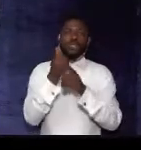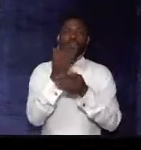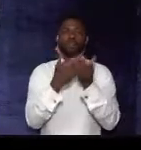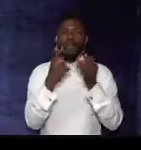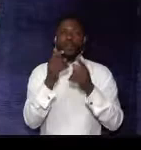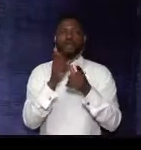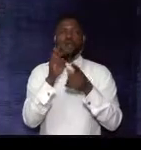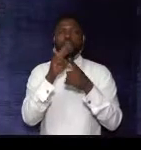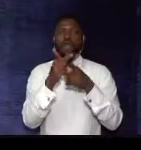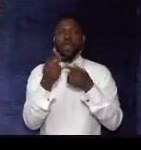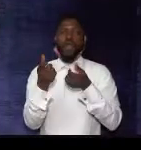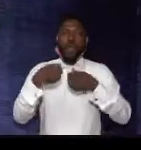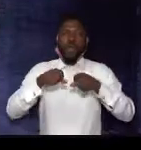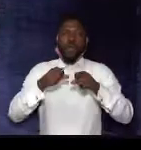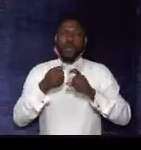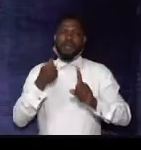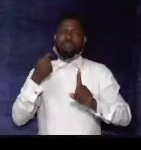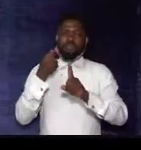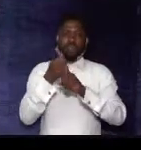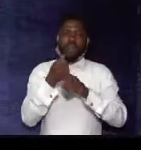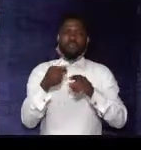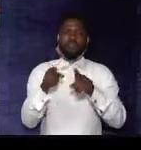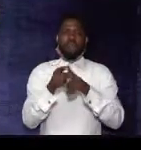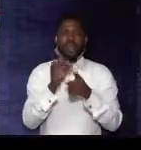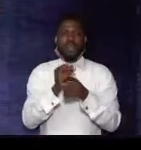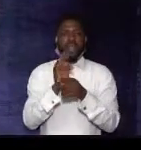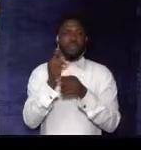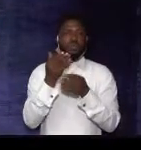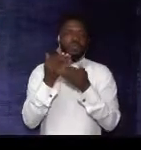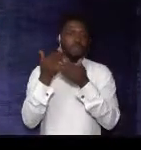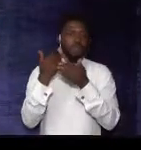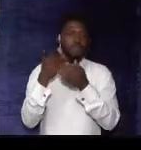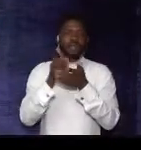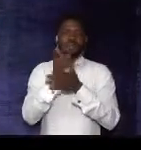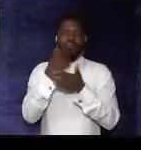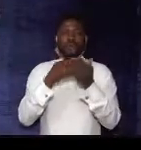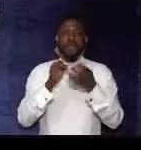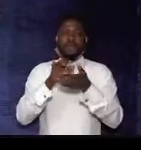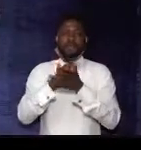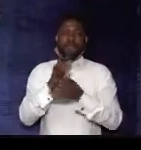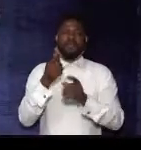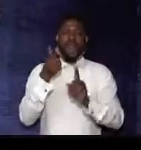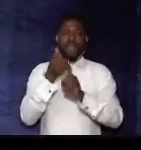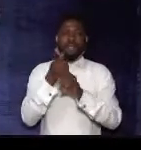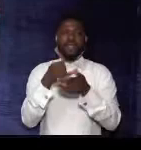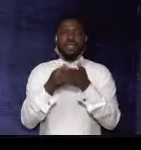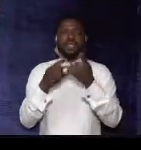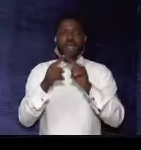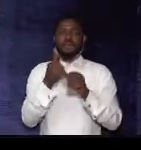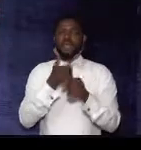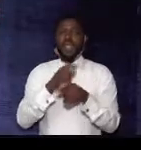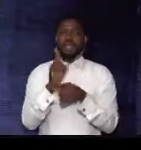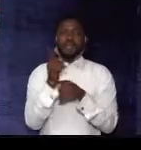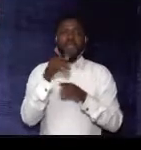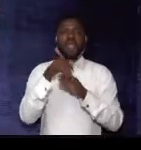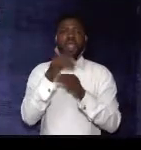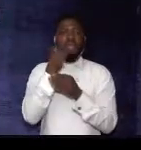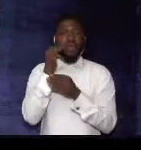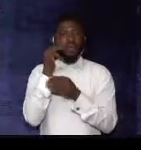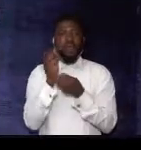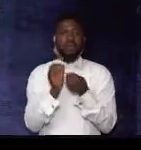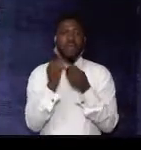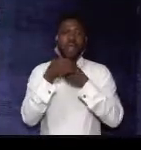hits somebody or Okada jam you like I used before. That's what I believe is accident. And accident actually happens